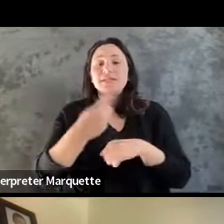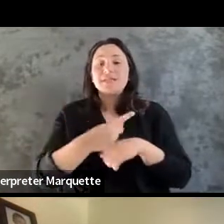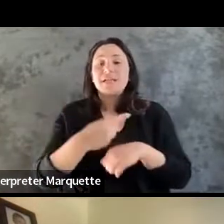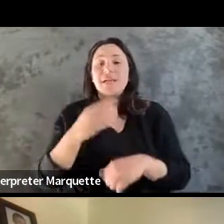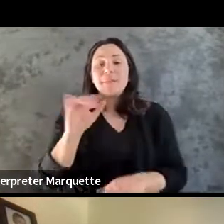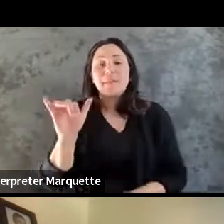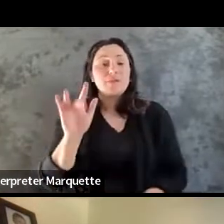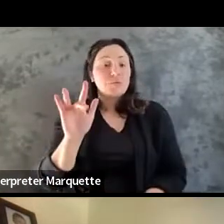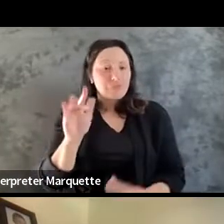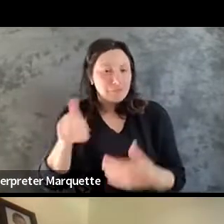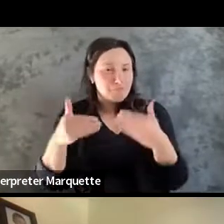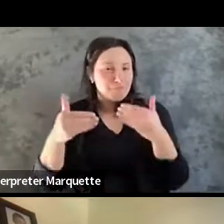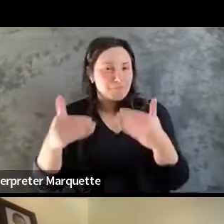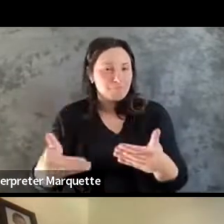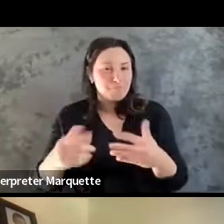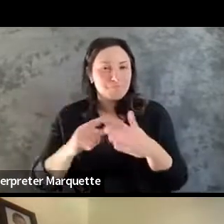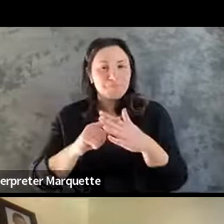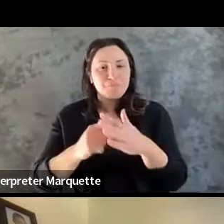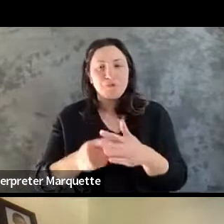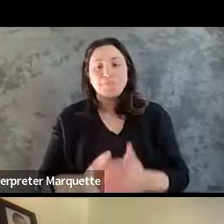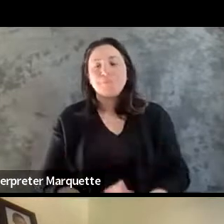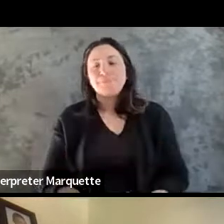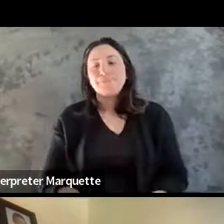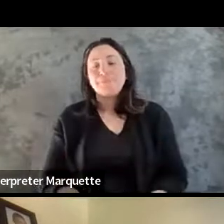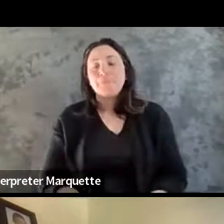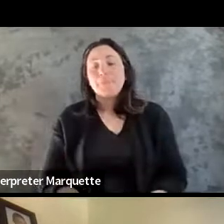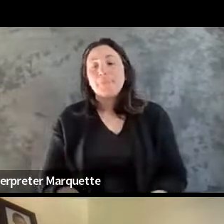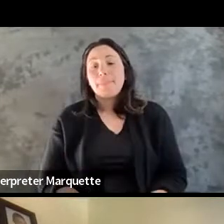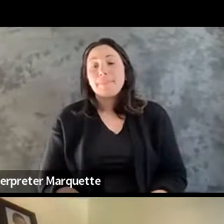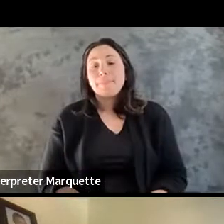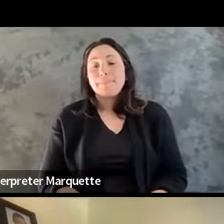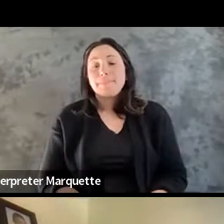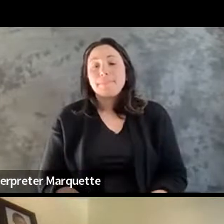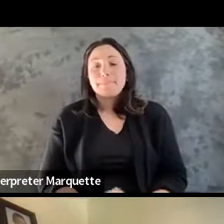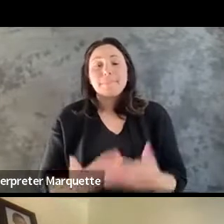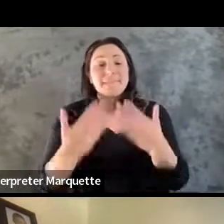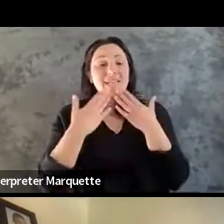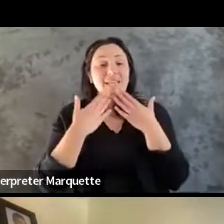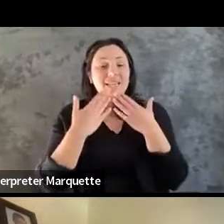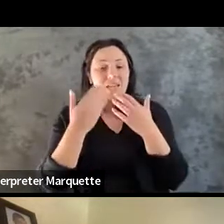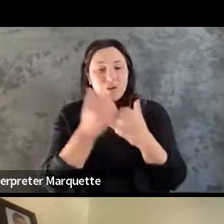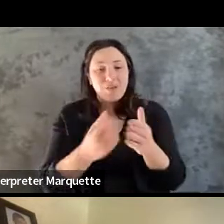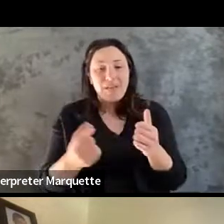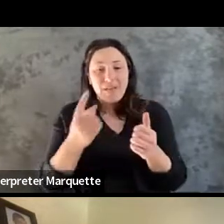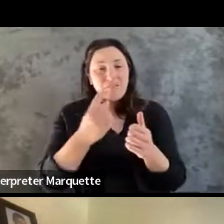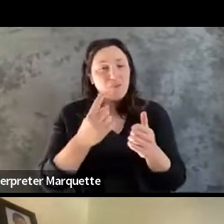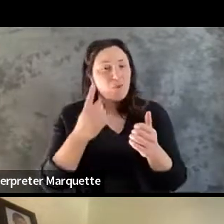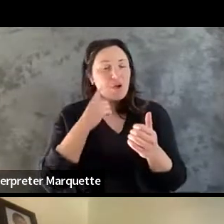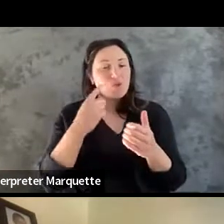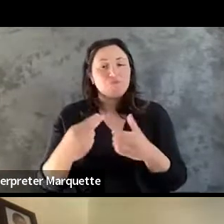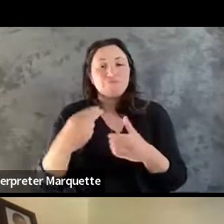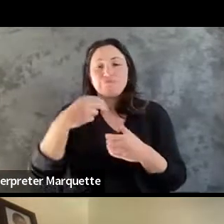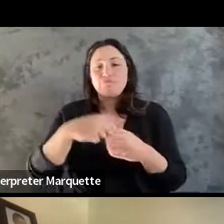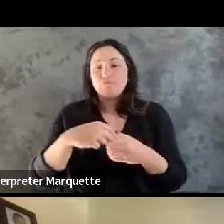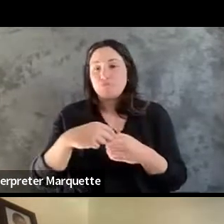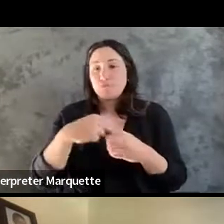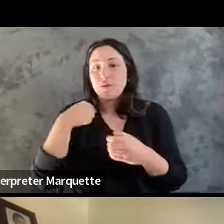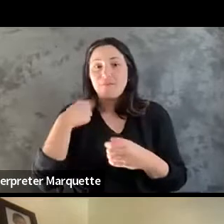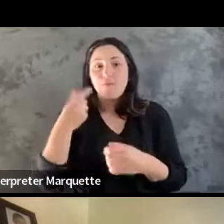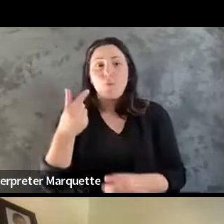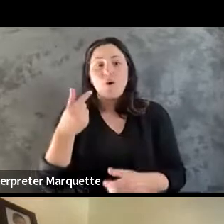starting now. And I would like to thank everyone who participated through our